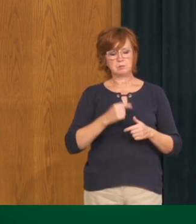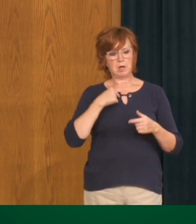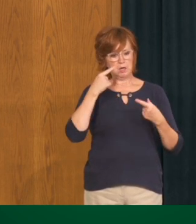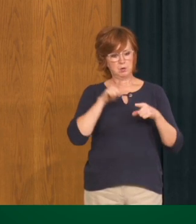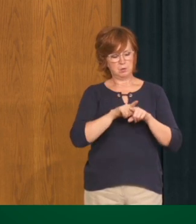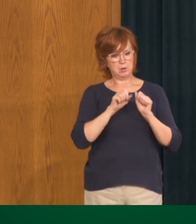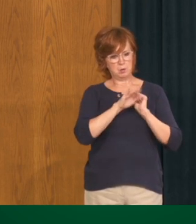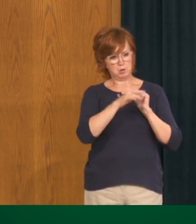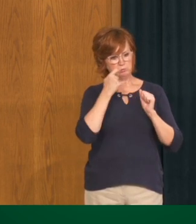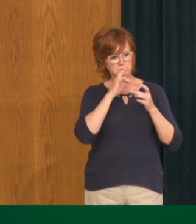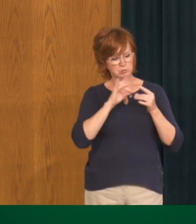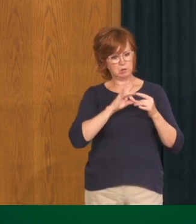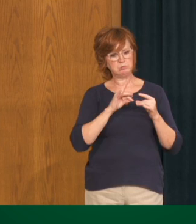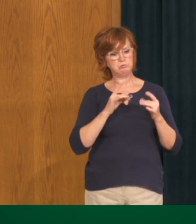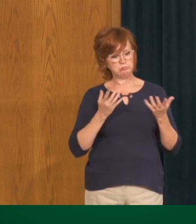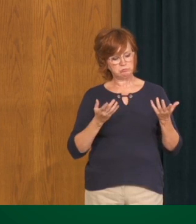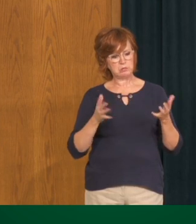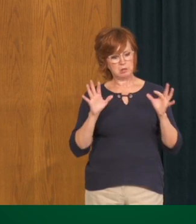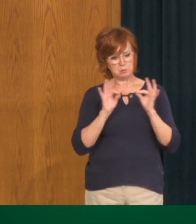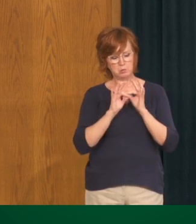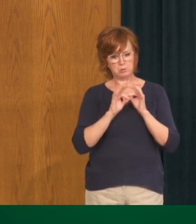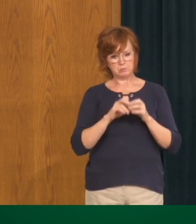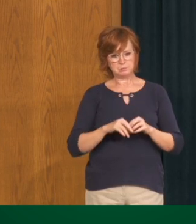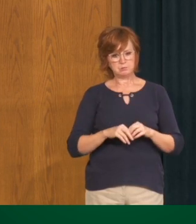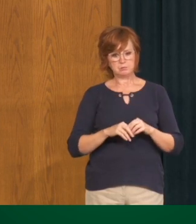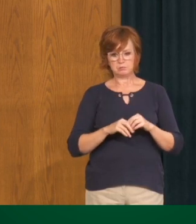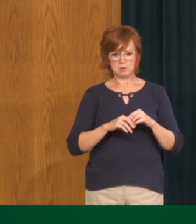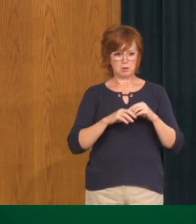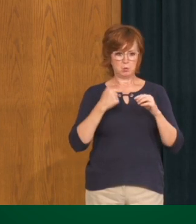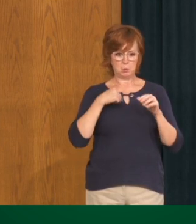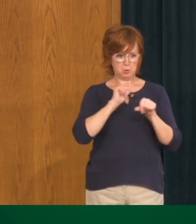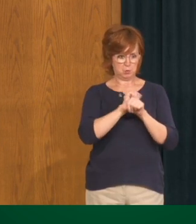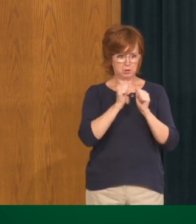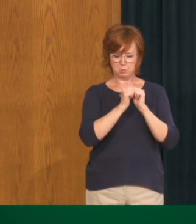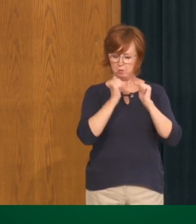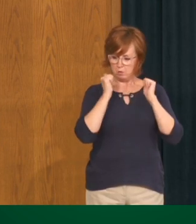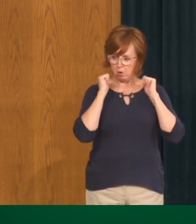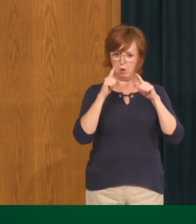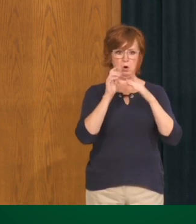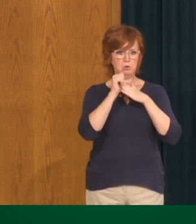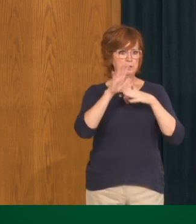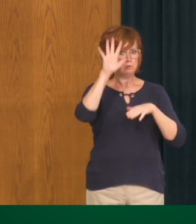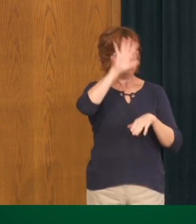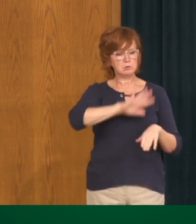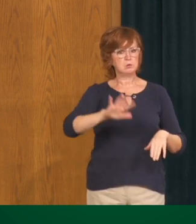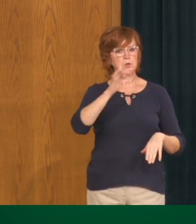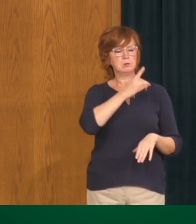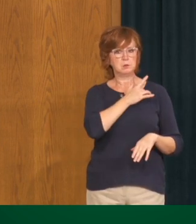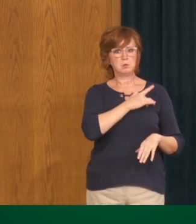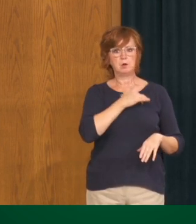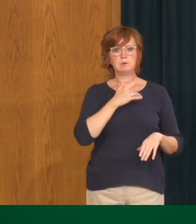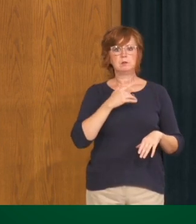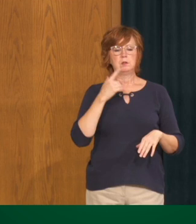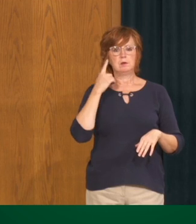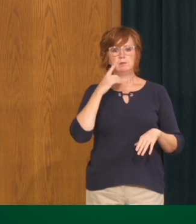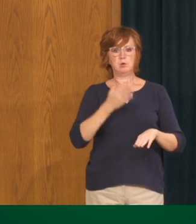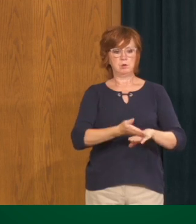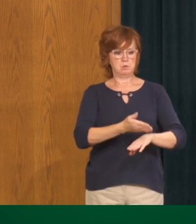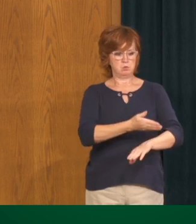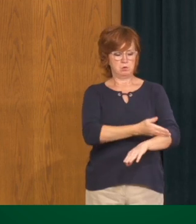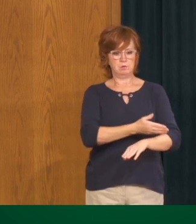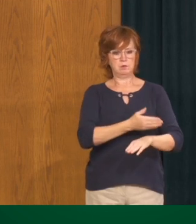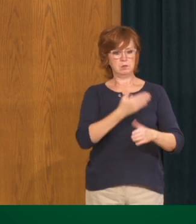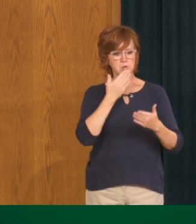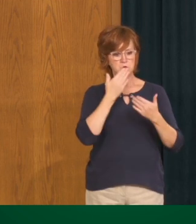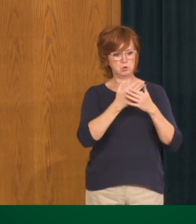around, continuing to work down with leadership across communities to actually work on improving our relationships,